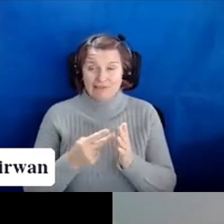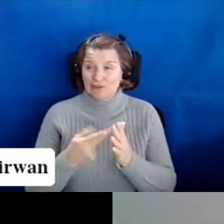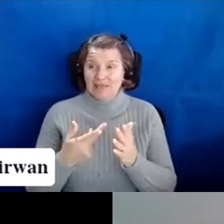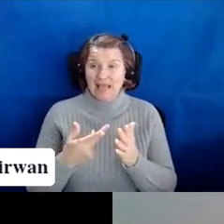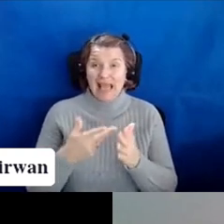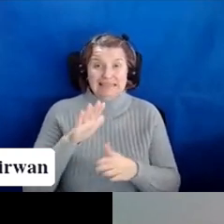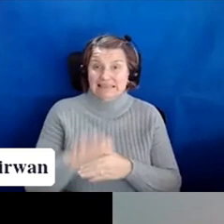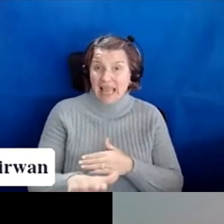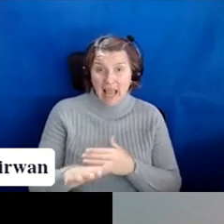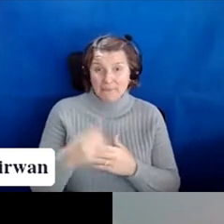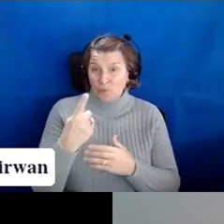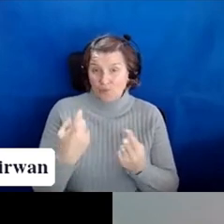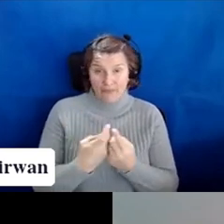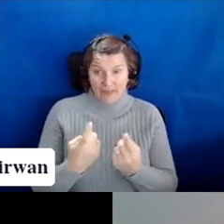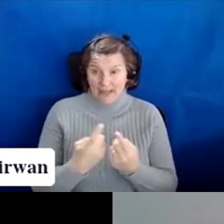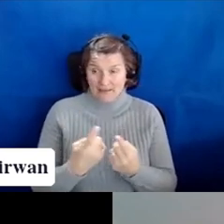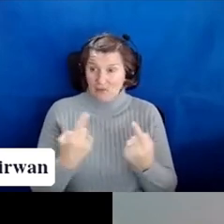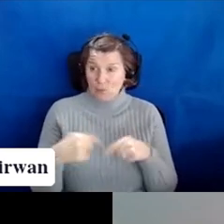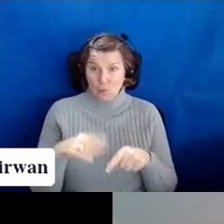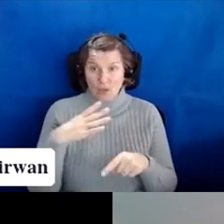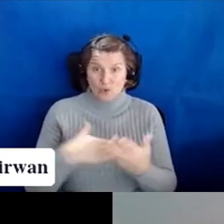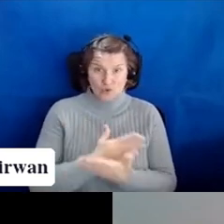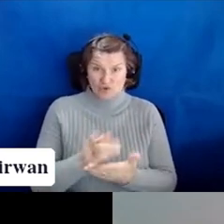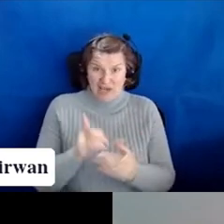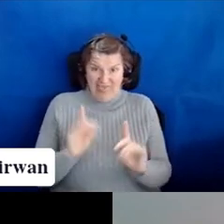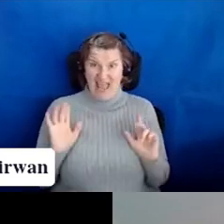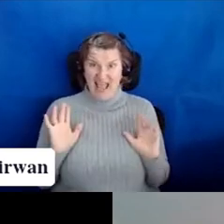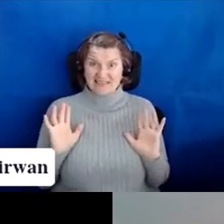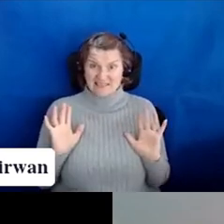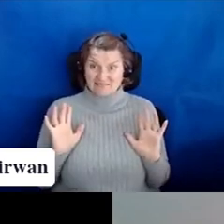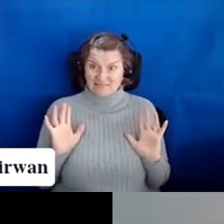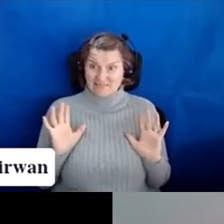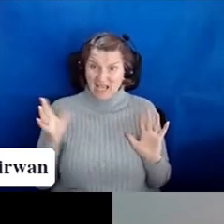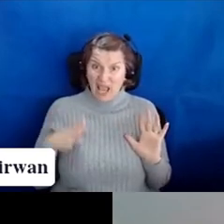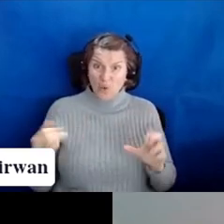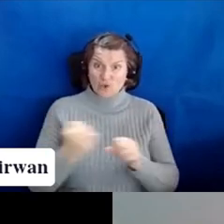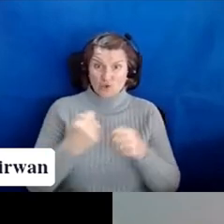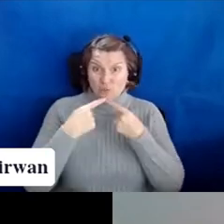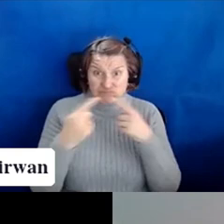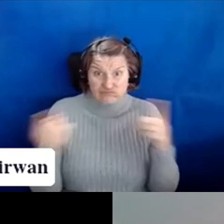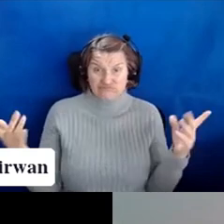one of the things, it's just, we want to share that, actually. So I wanted to just do a call out to